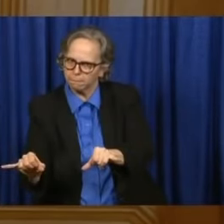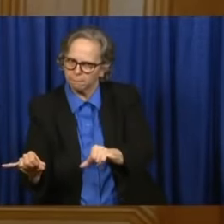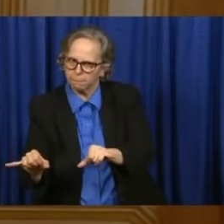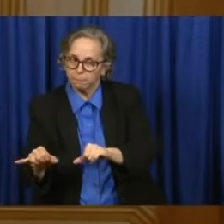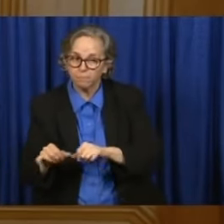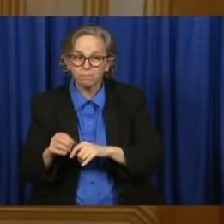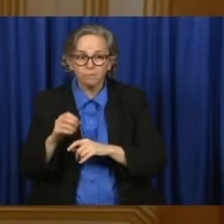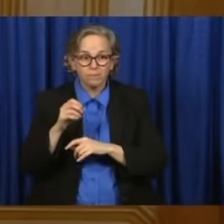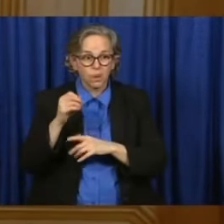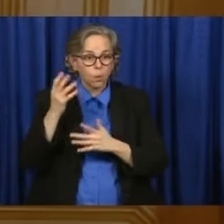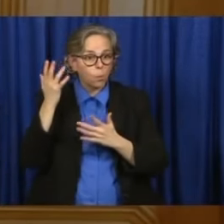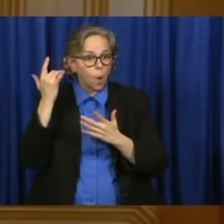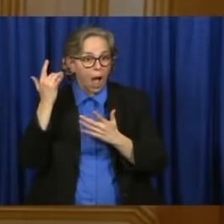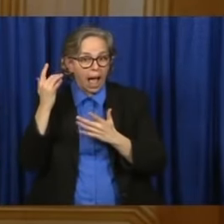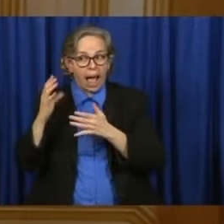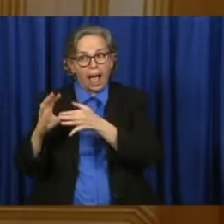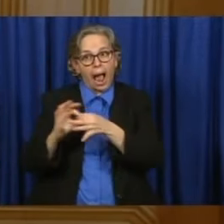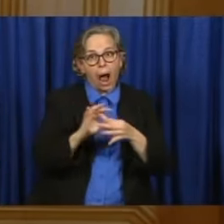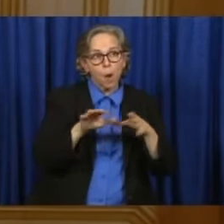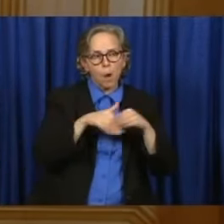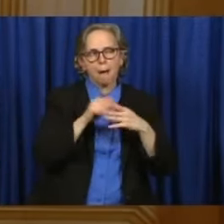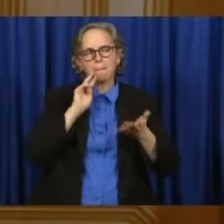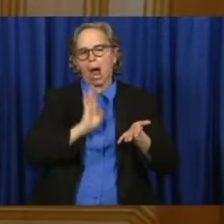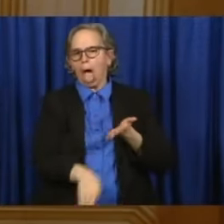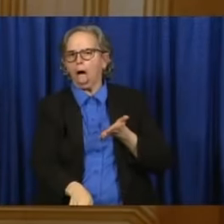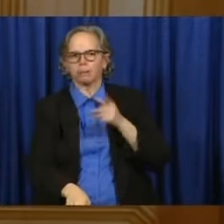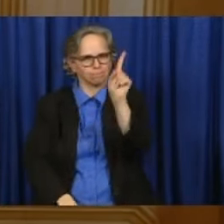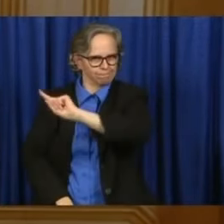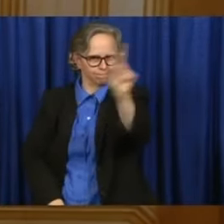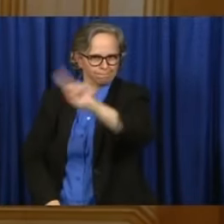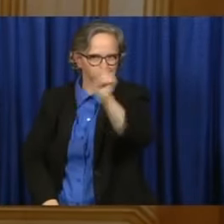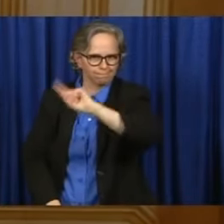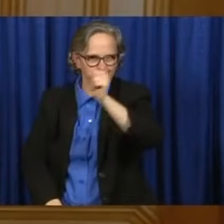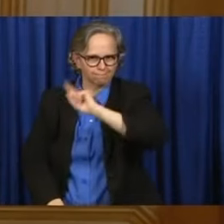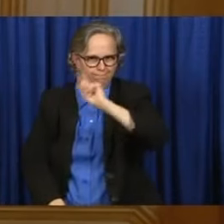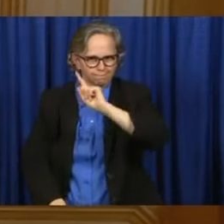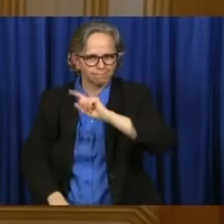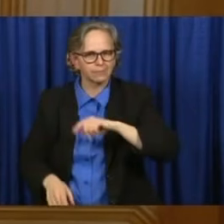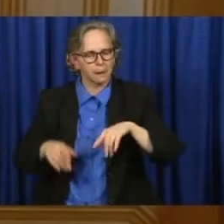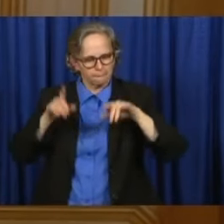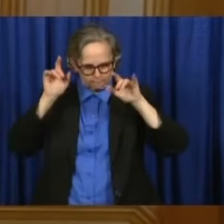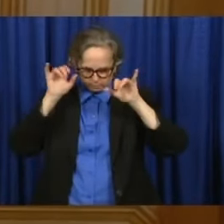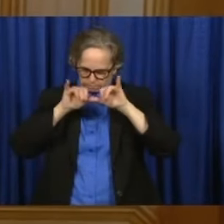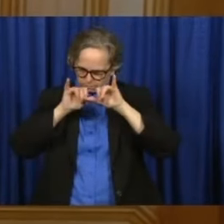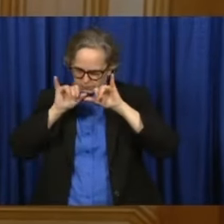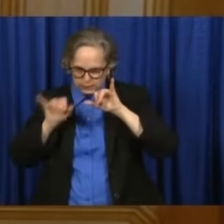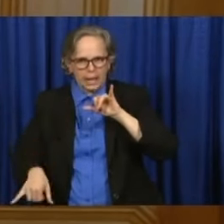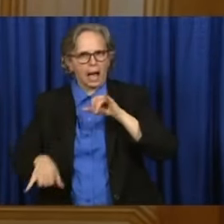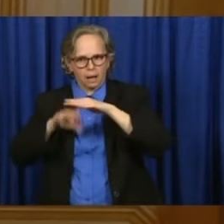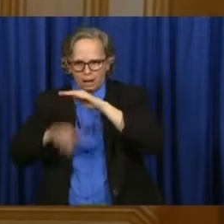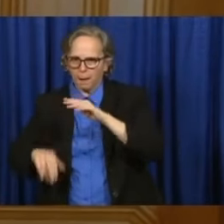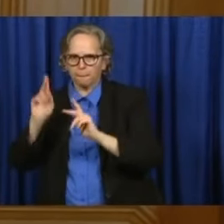not mean it's accepted out from that requirement. We're into a different time of year.